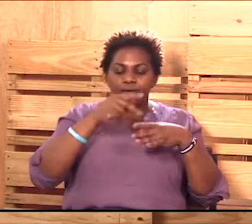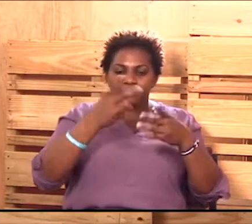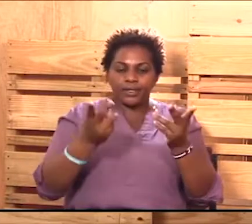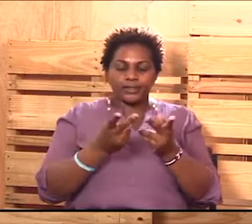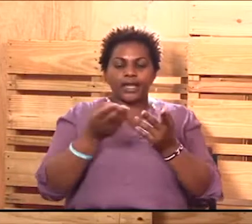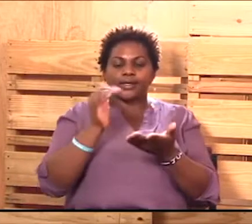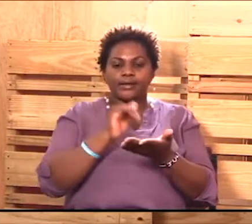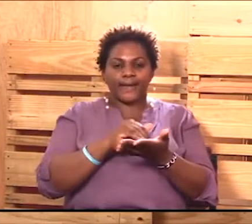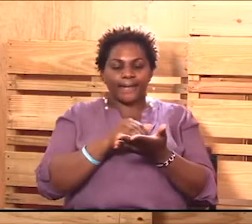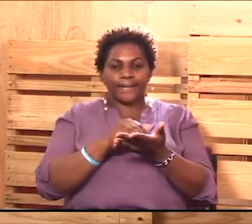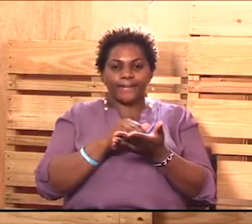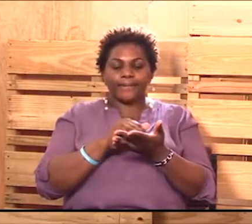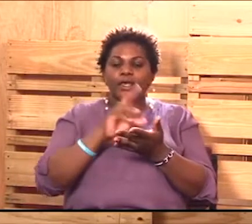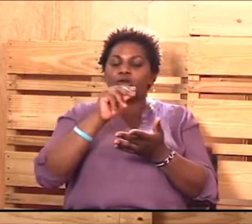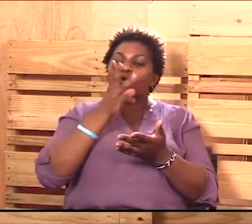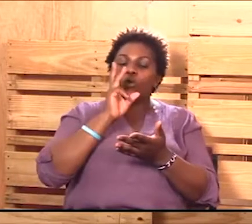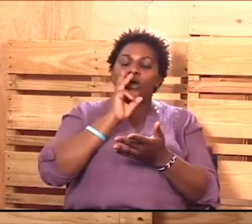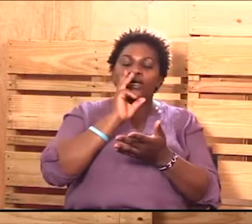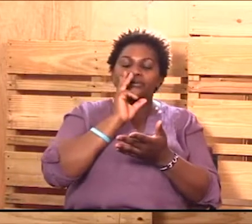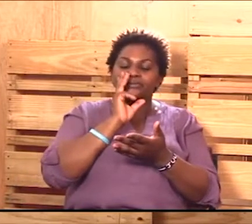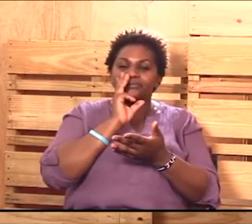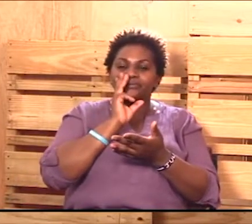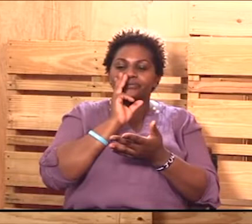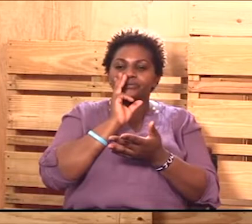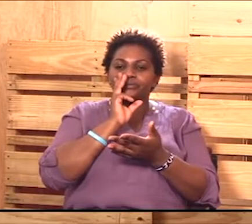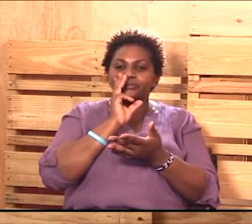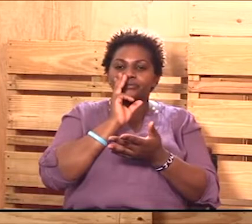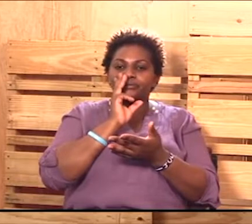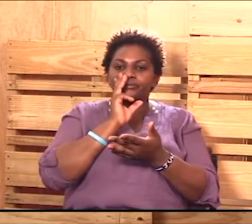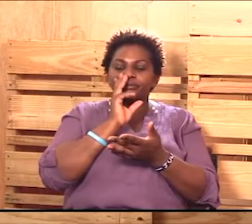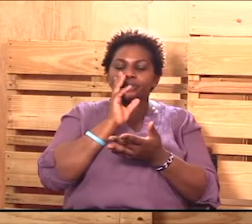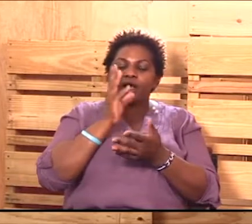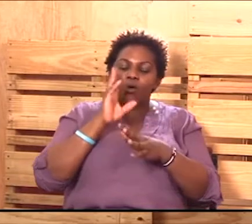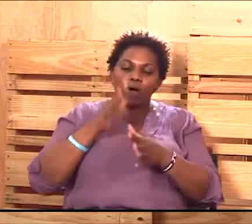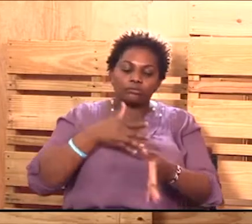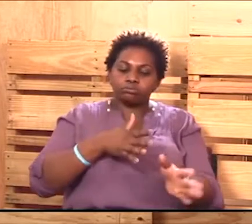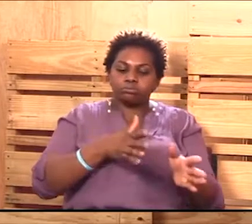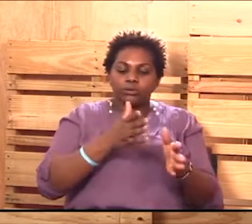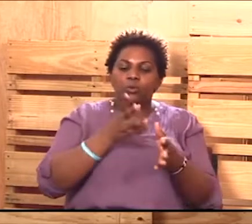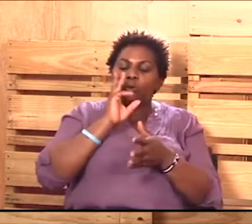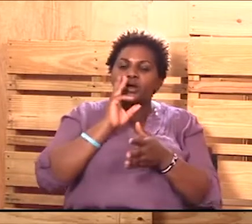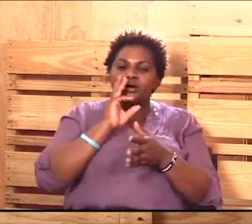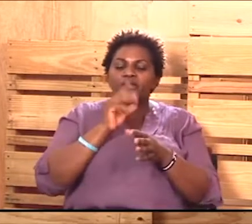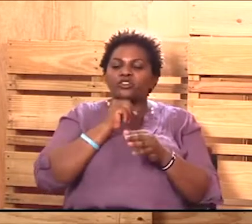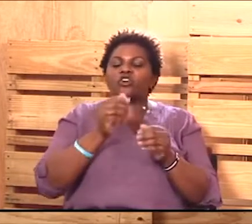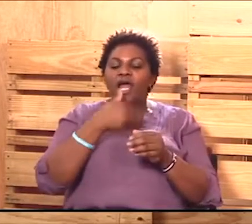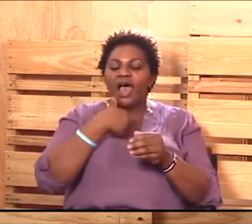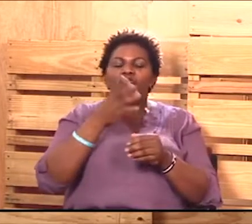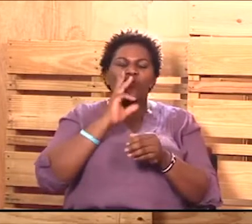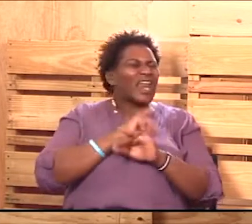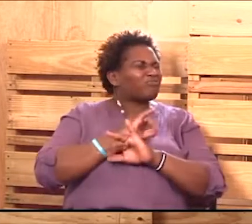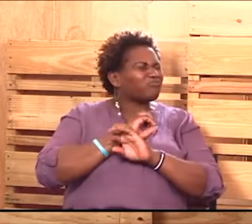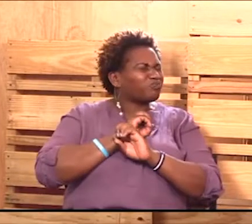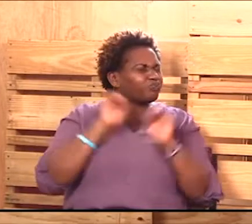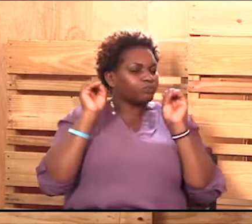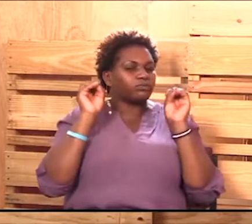place and there is no water. Now note that there was a stream that had bitter water, but this one, there